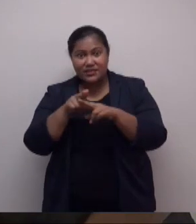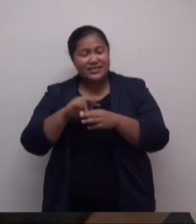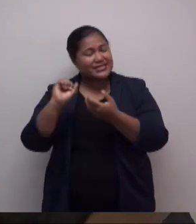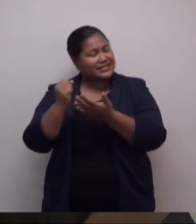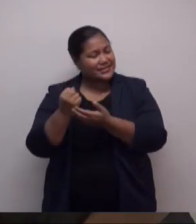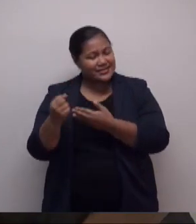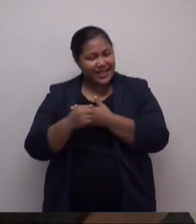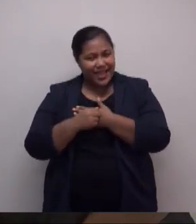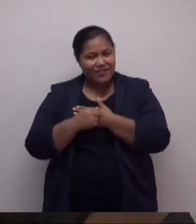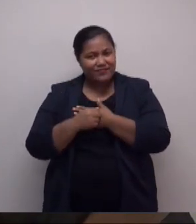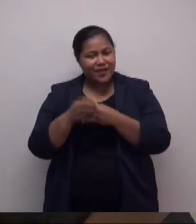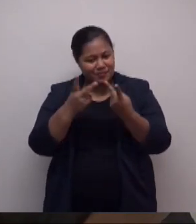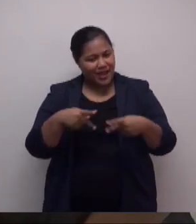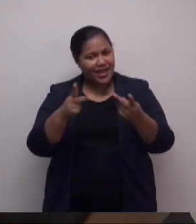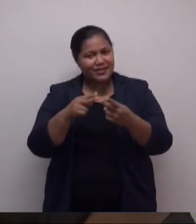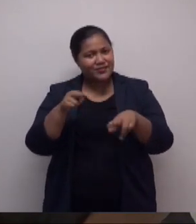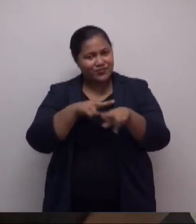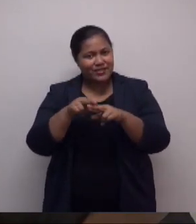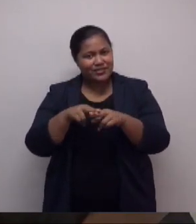for tourism and travel anywhere in the world.